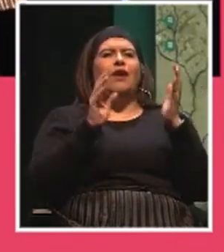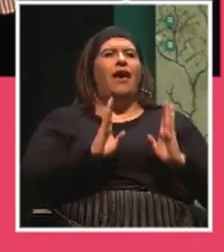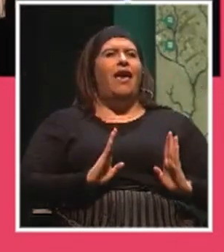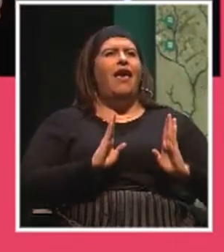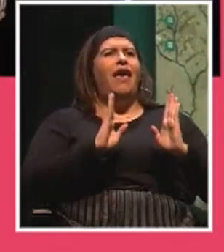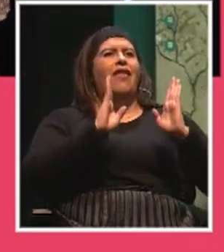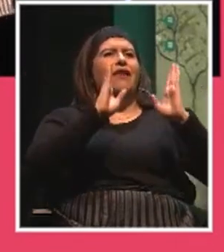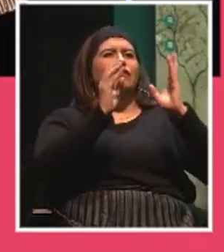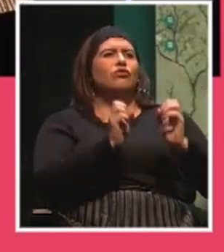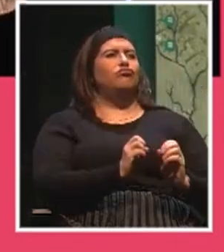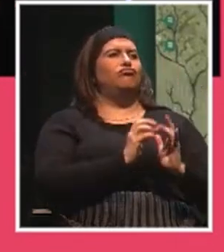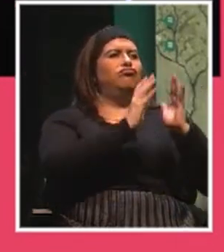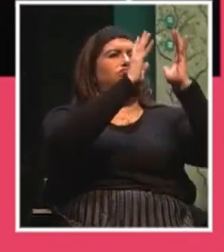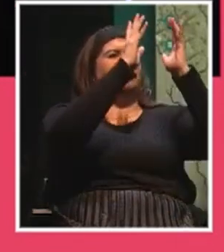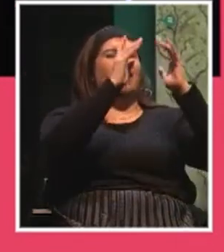the ground like